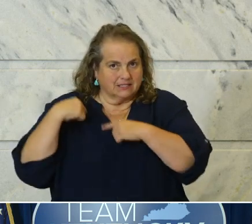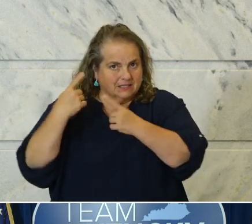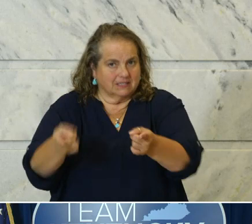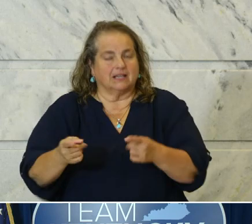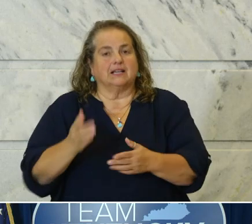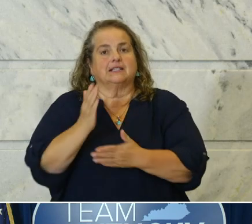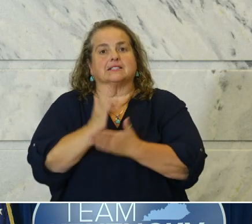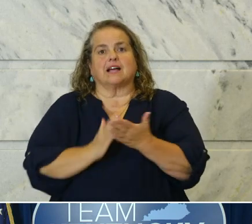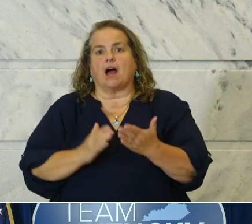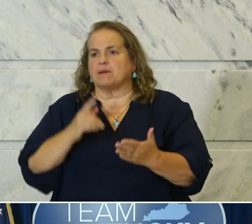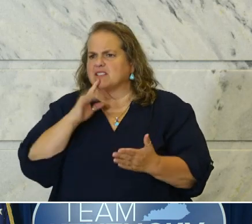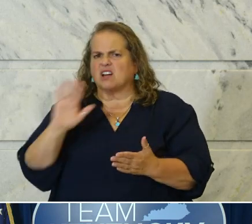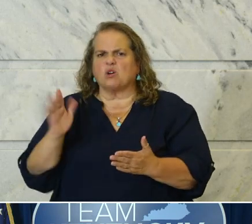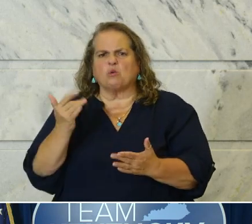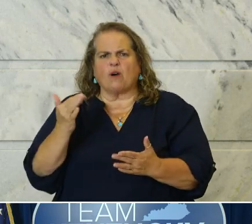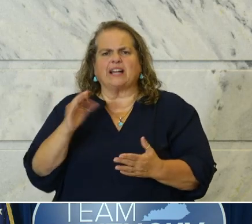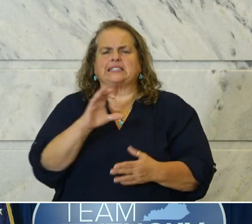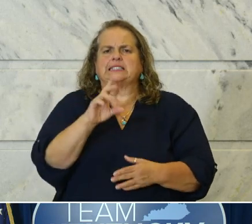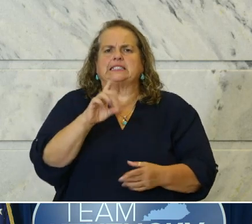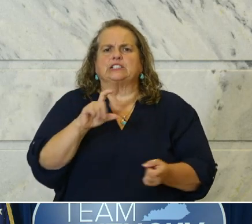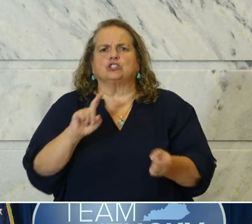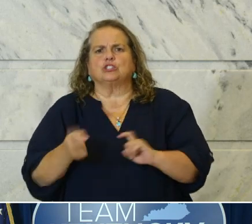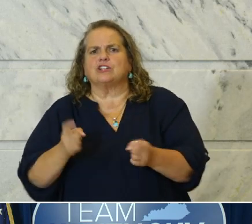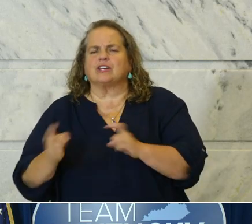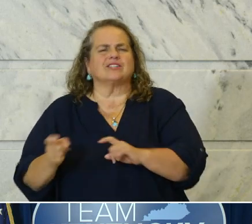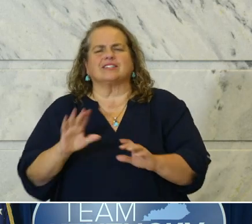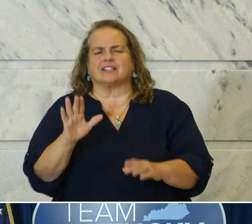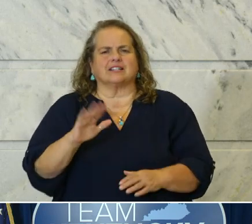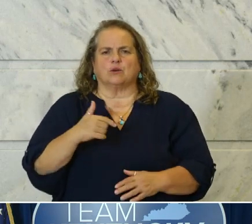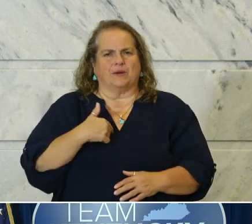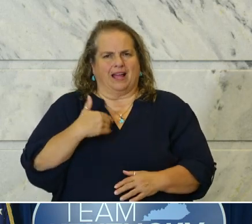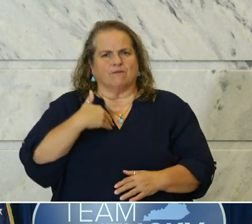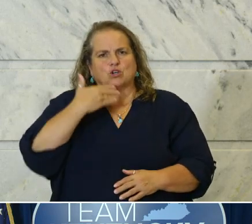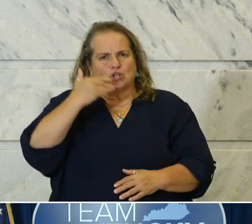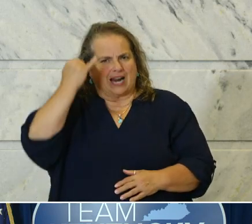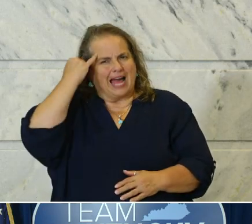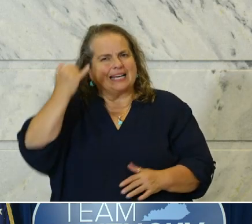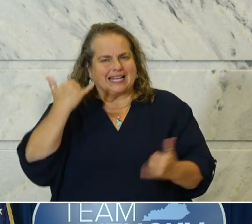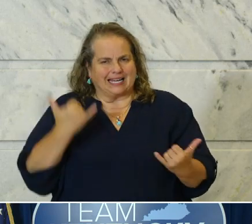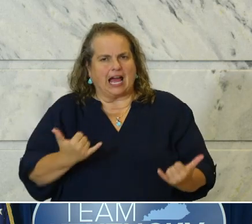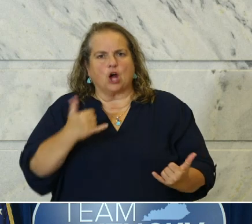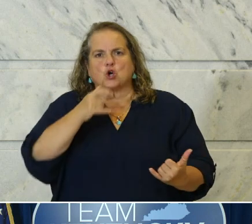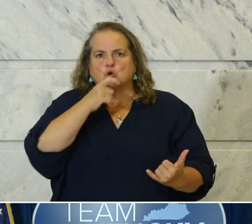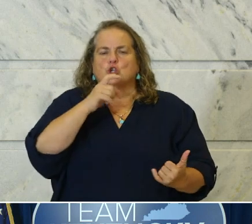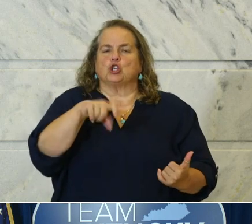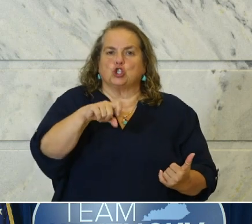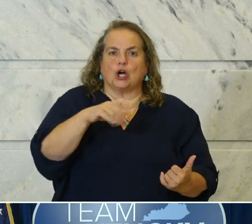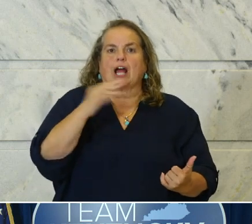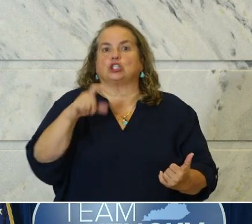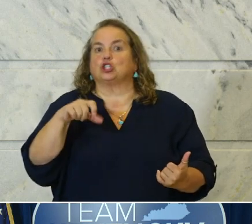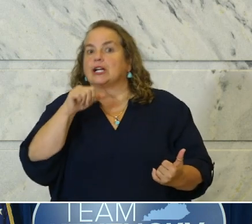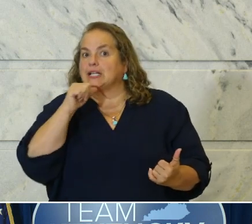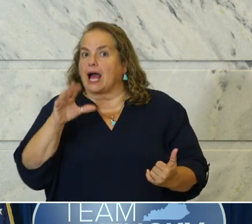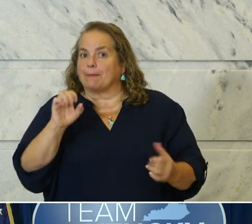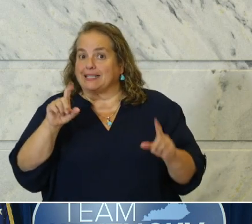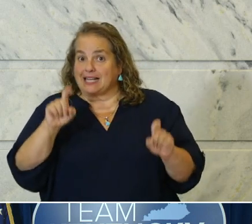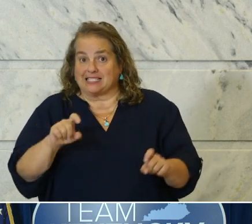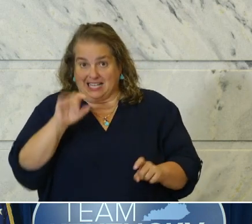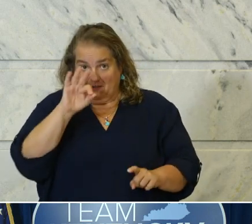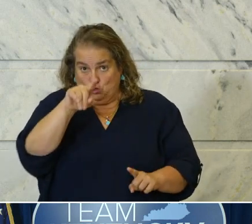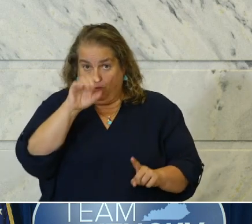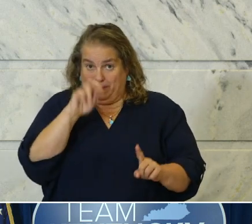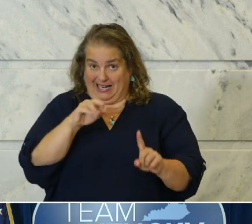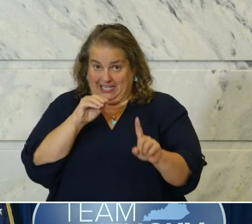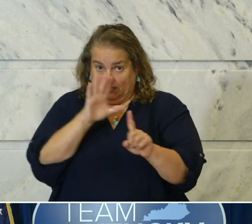CDC changed their guidance. Listen, we got a good idea now of who should and shouldn't be tested. And if you have been exposed,